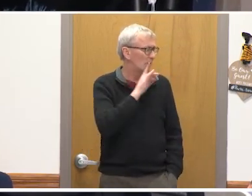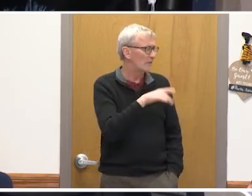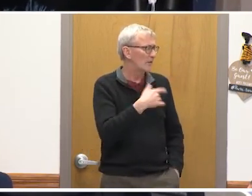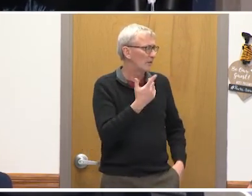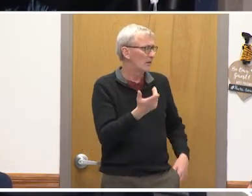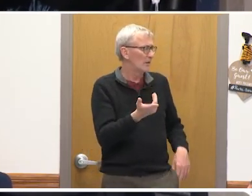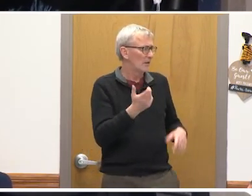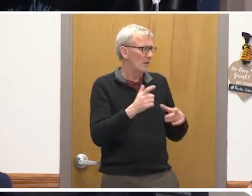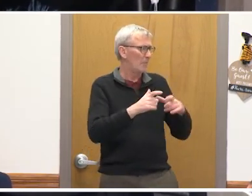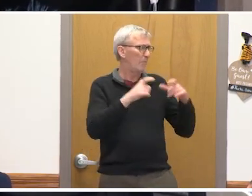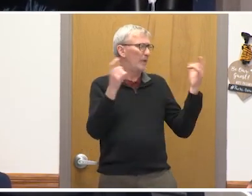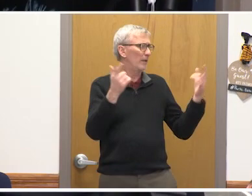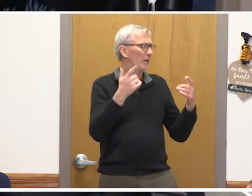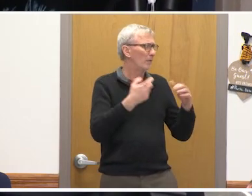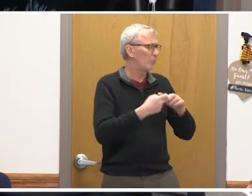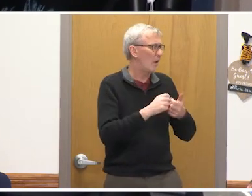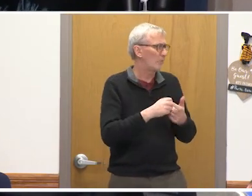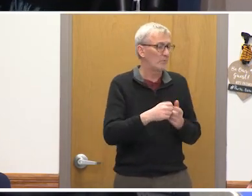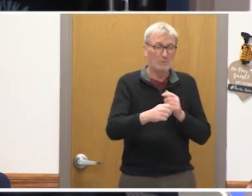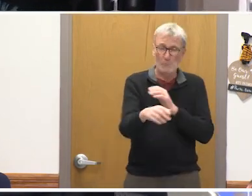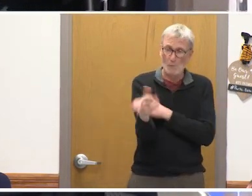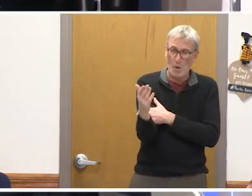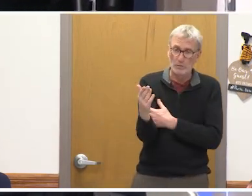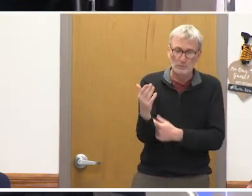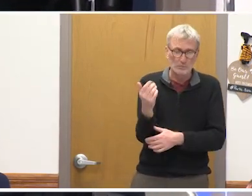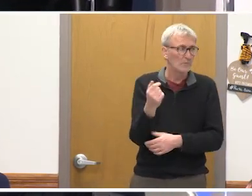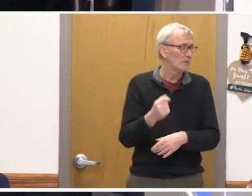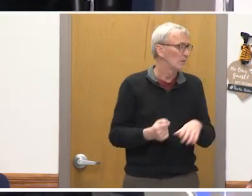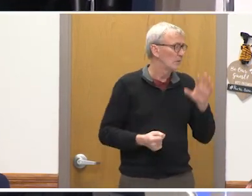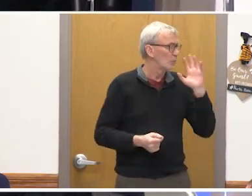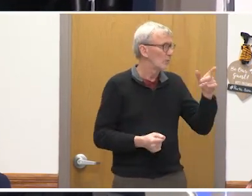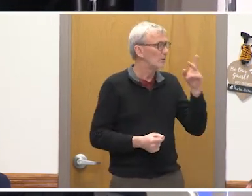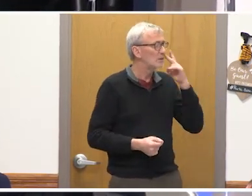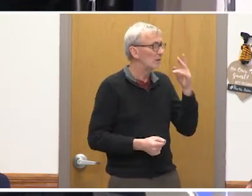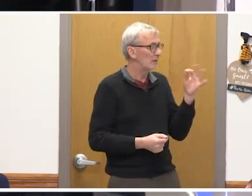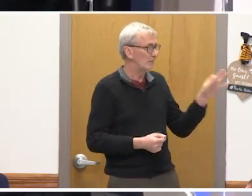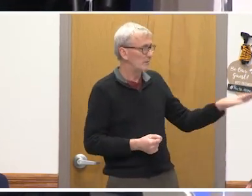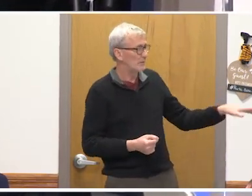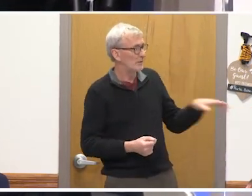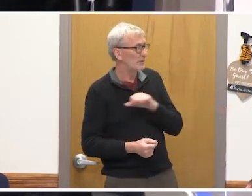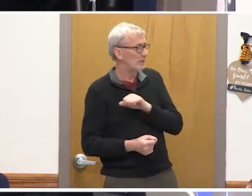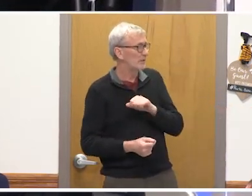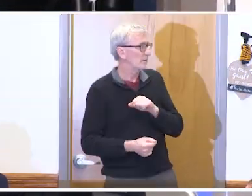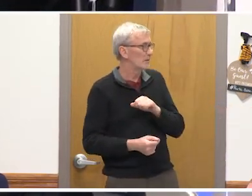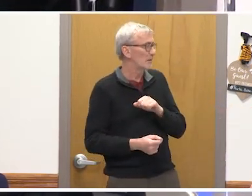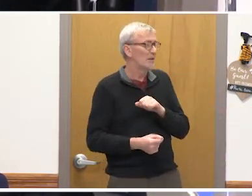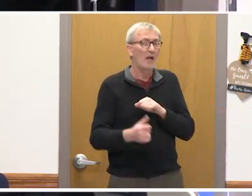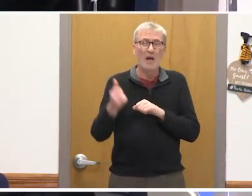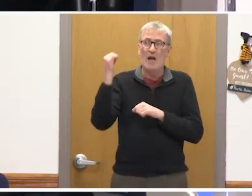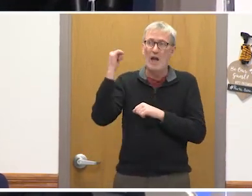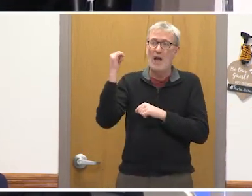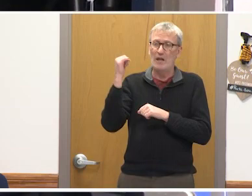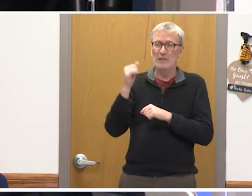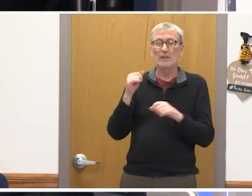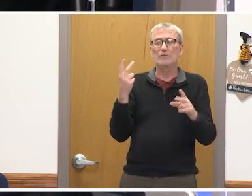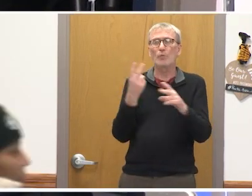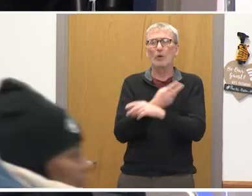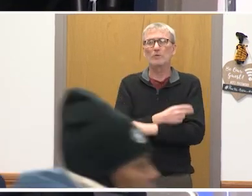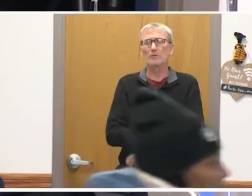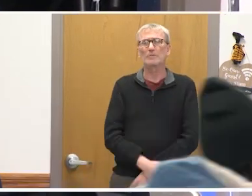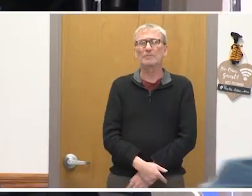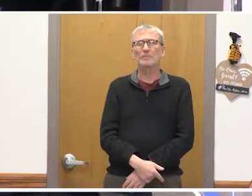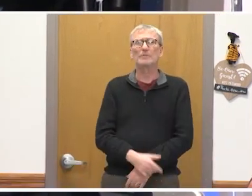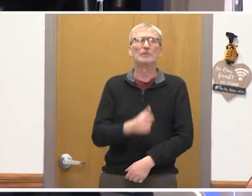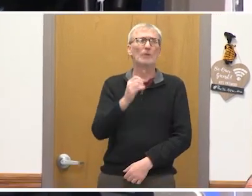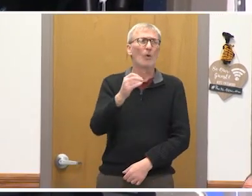It's a major problem. If you come in early in the morning, it's dark, and you all will see as you leave here. And in the alley, it's even worse. And so